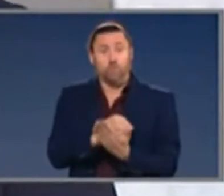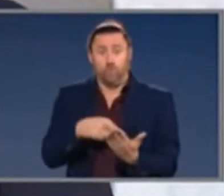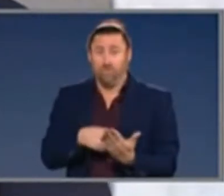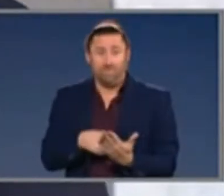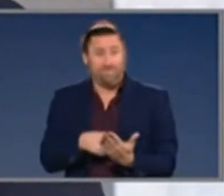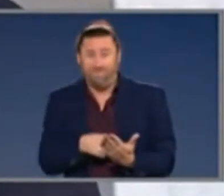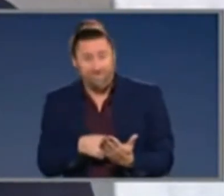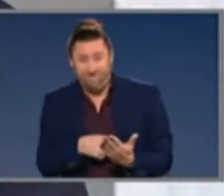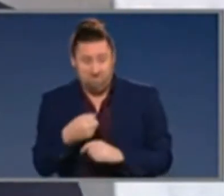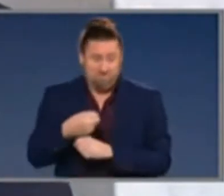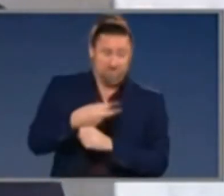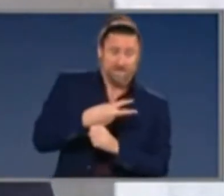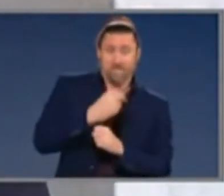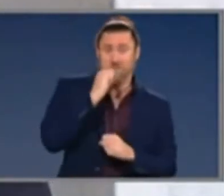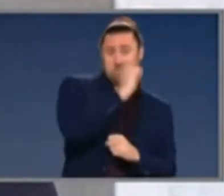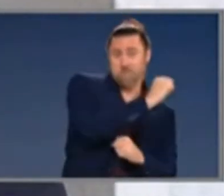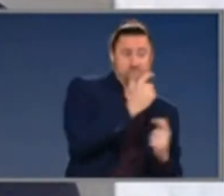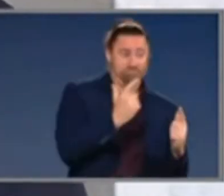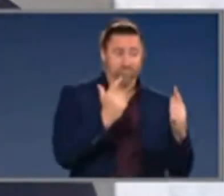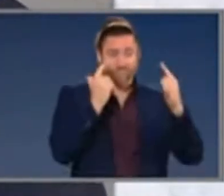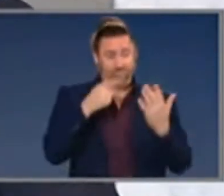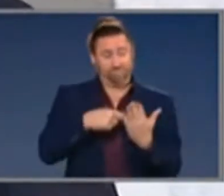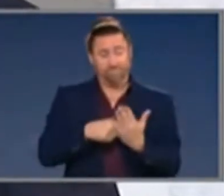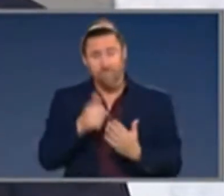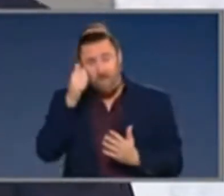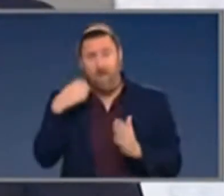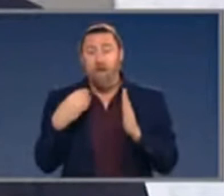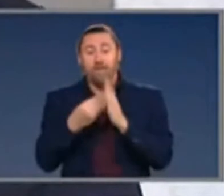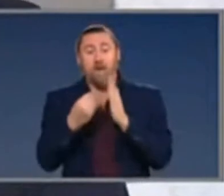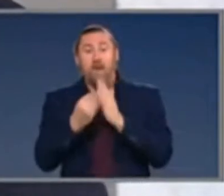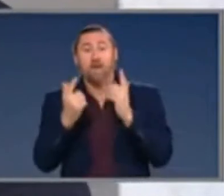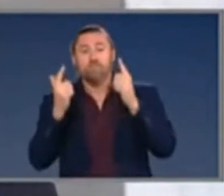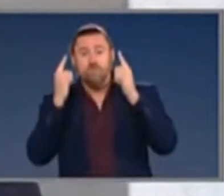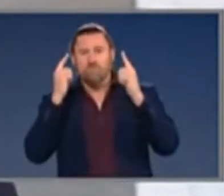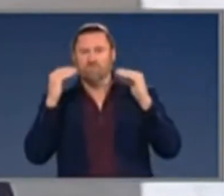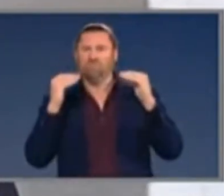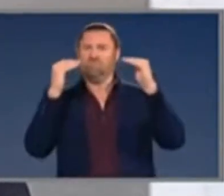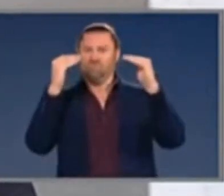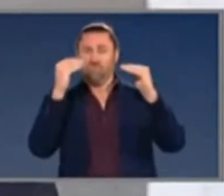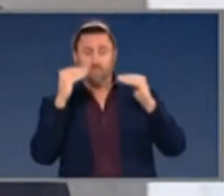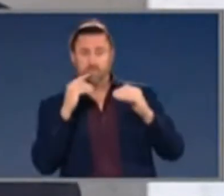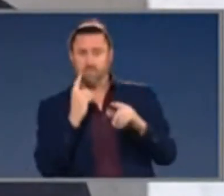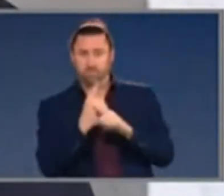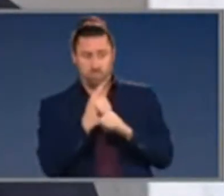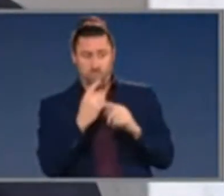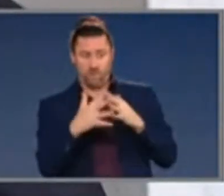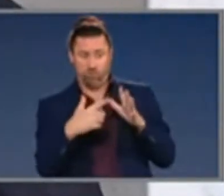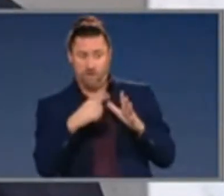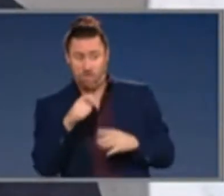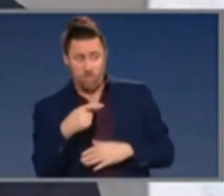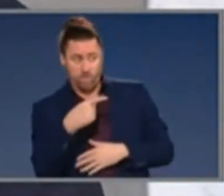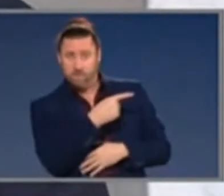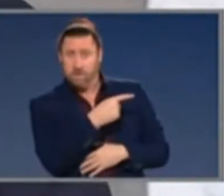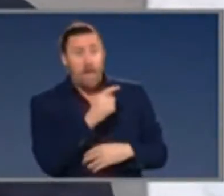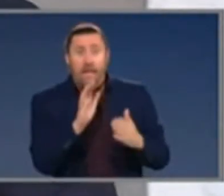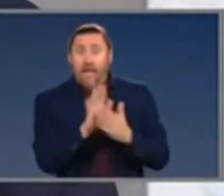their advantage. So, as I think the Finance Minister and our senior Western Australian has made the point in the West today, very keen